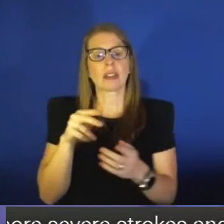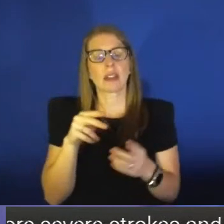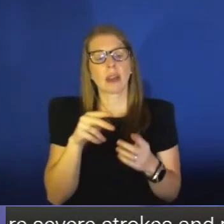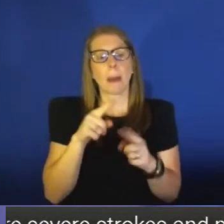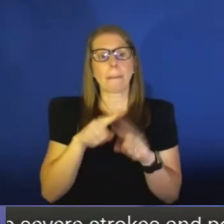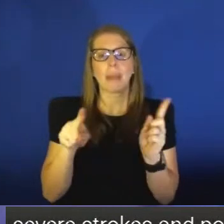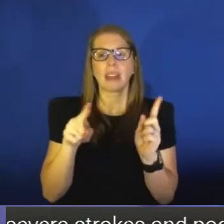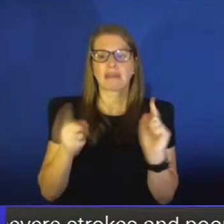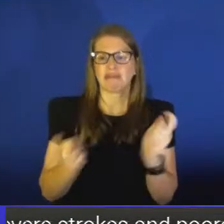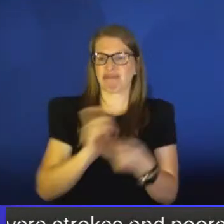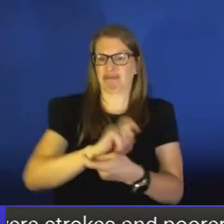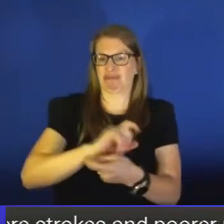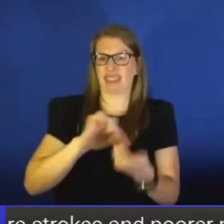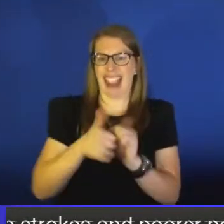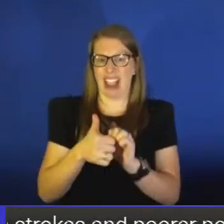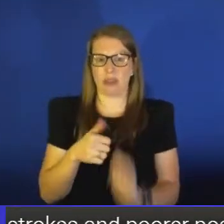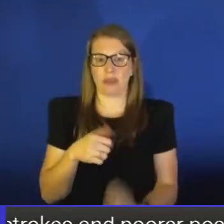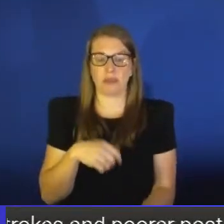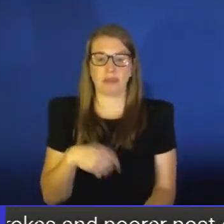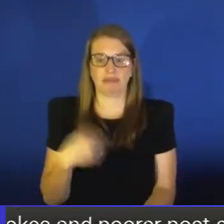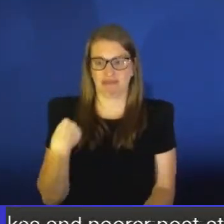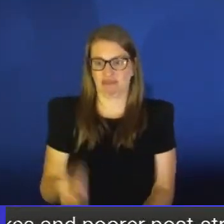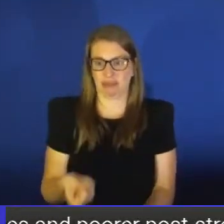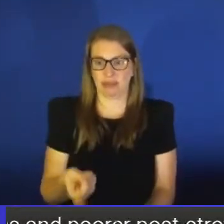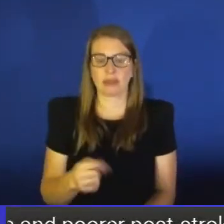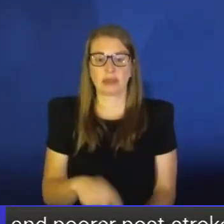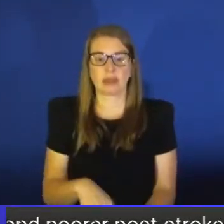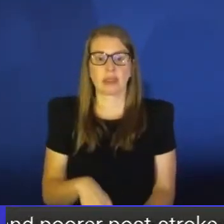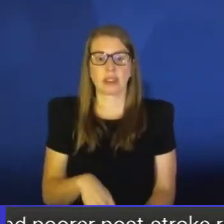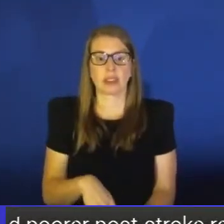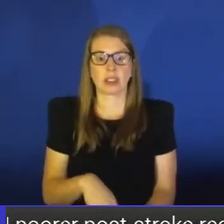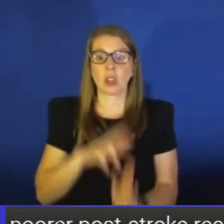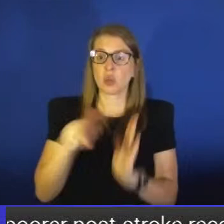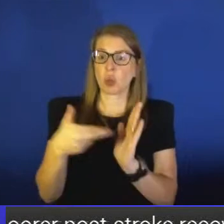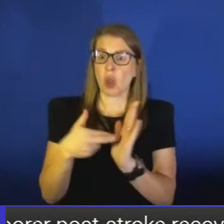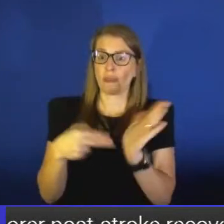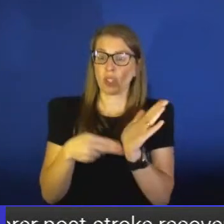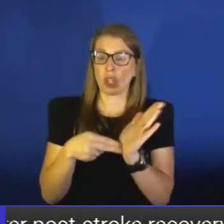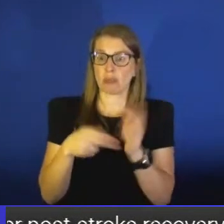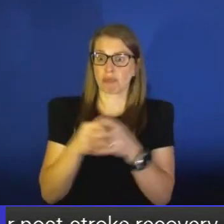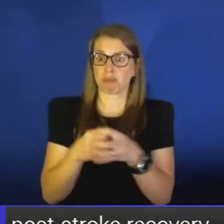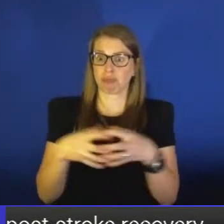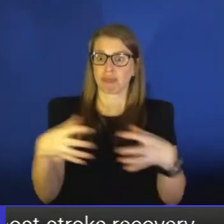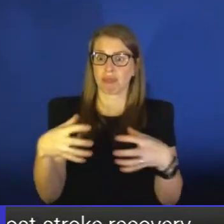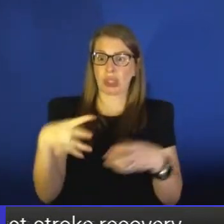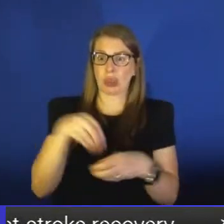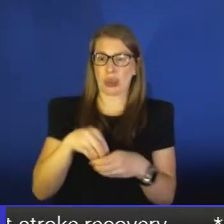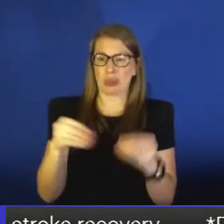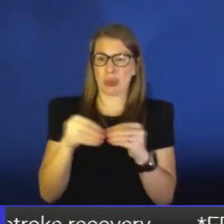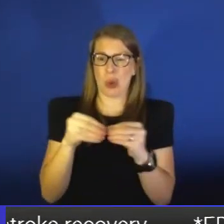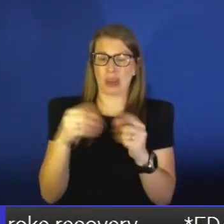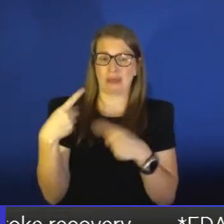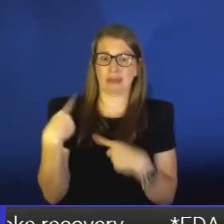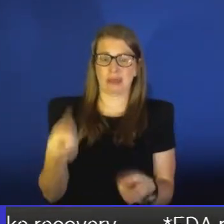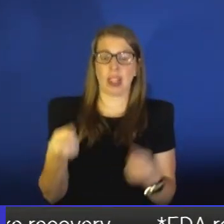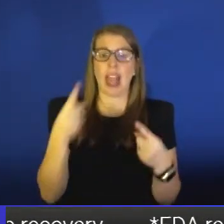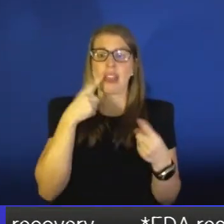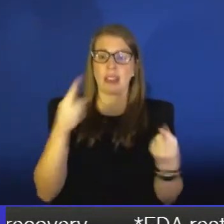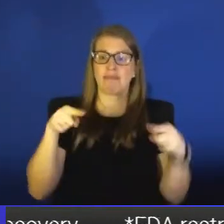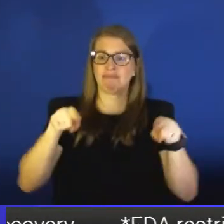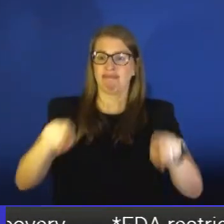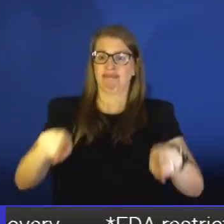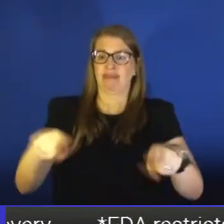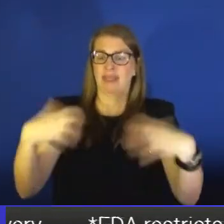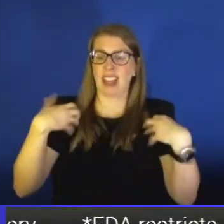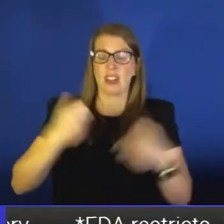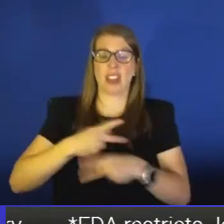evolved? I think the role of the nurse has grown a lot over the last many years. I think it's sometimes in parallel to healthcare, and you think about